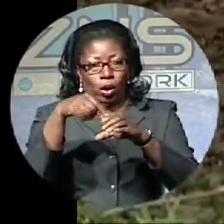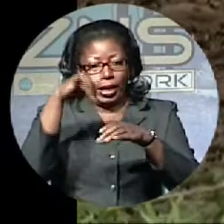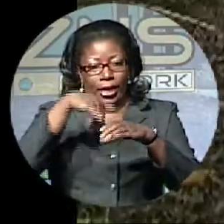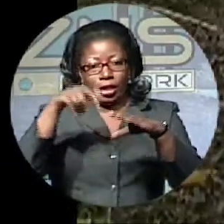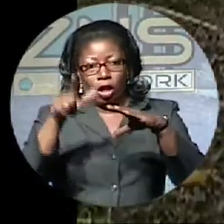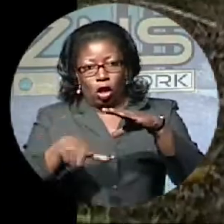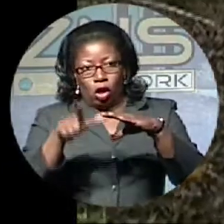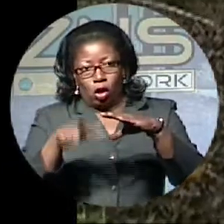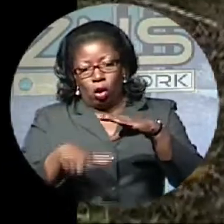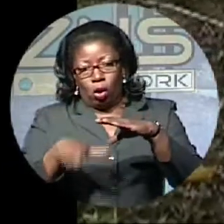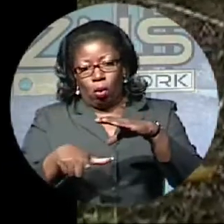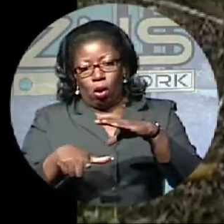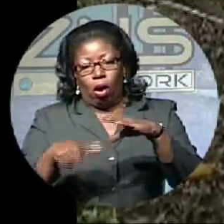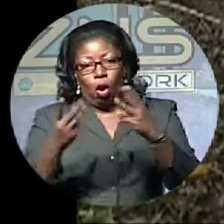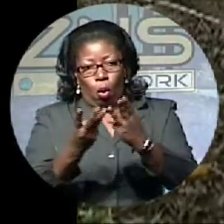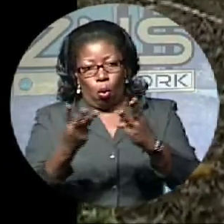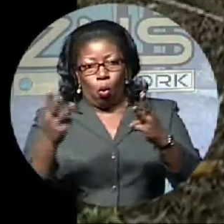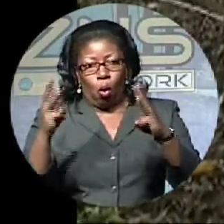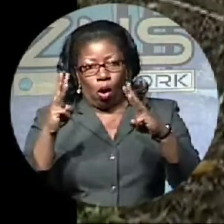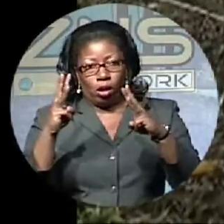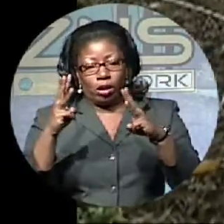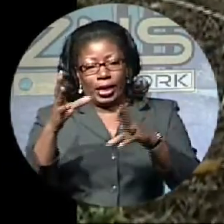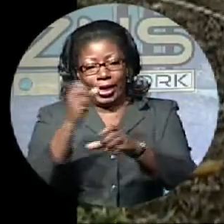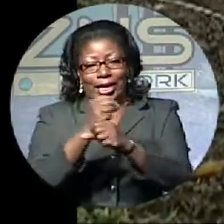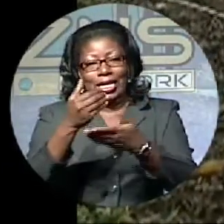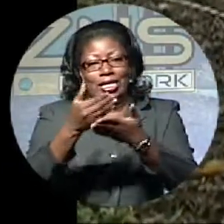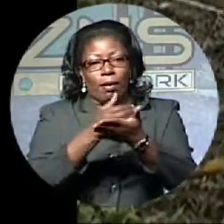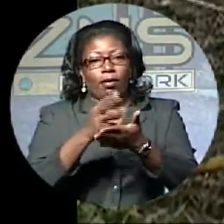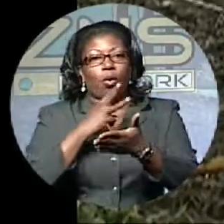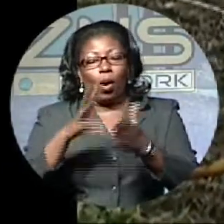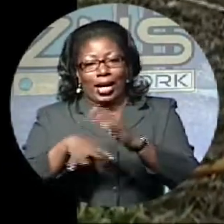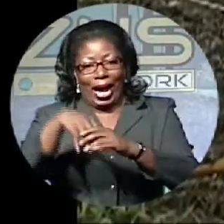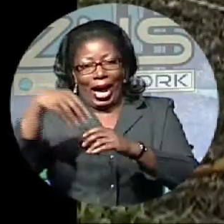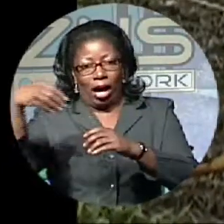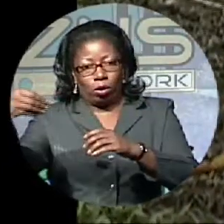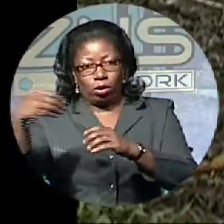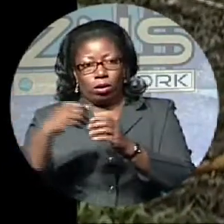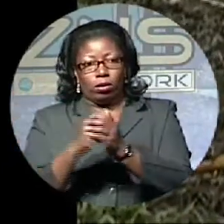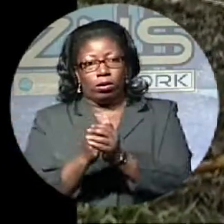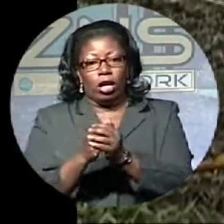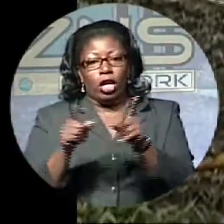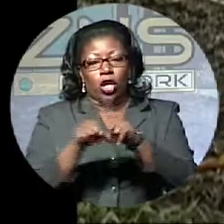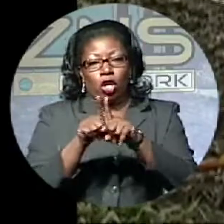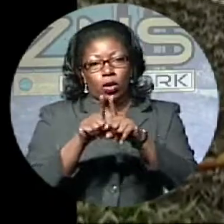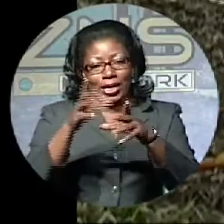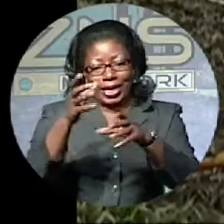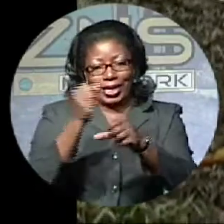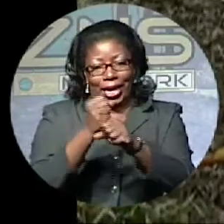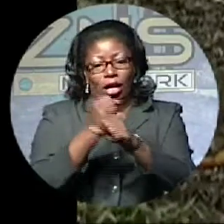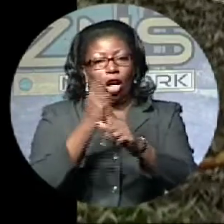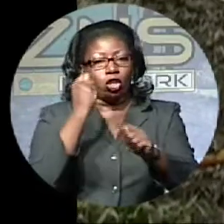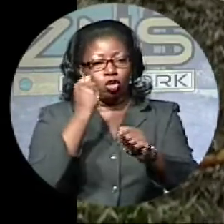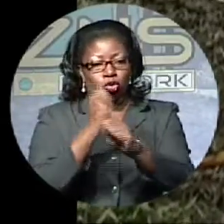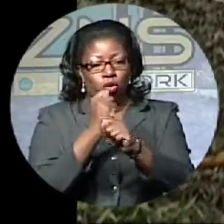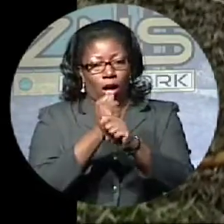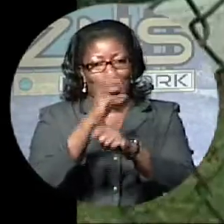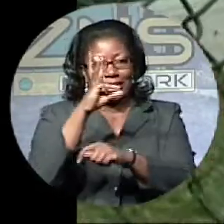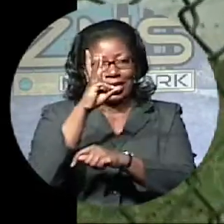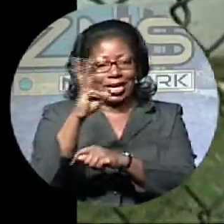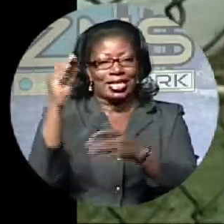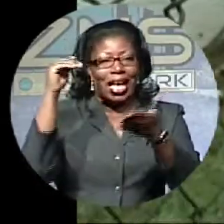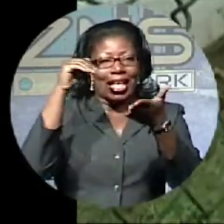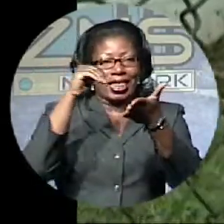of the boundary wall, we managed to get some of it out. But I also had to get a cesspit truck in. A